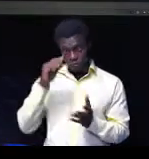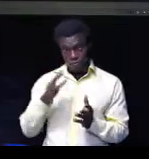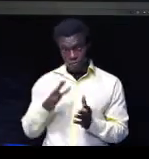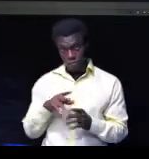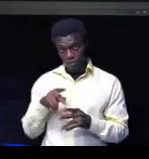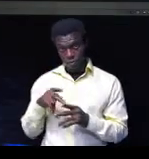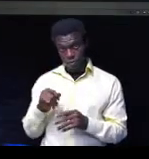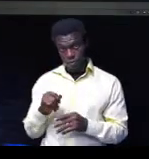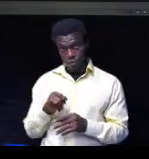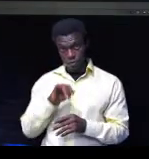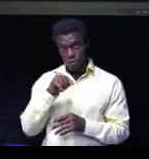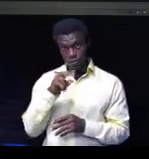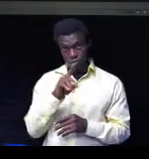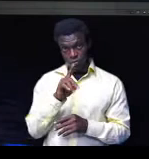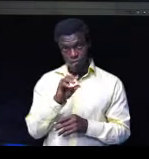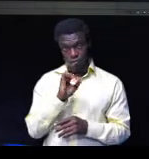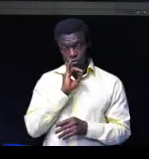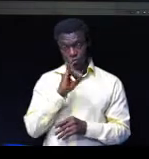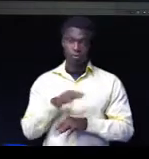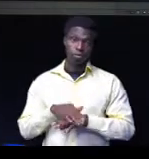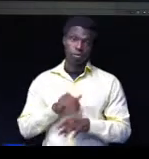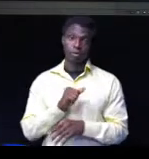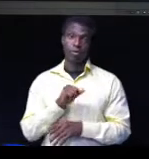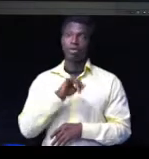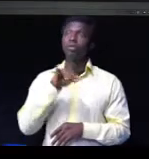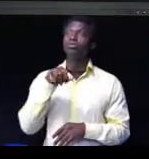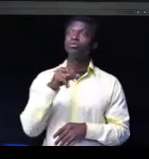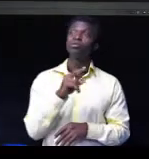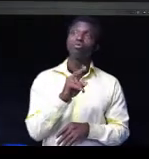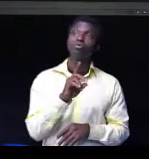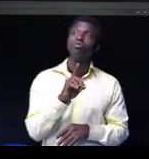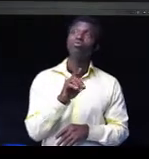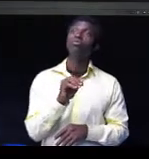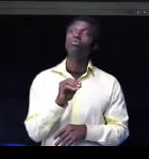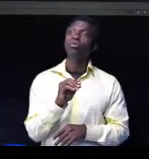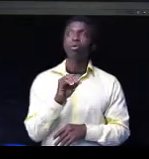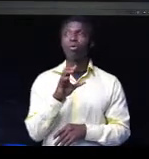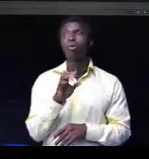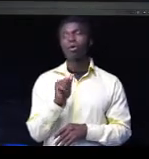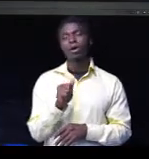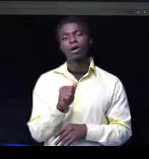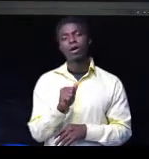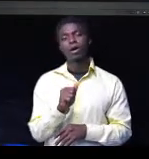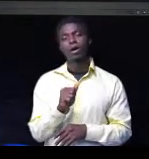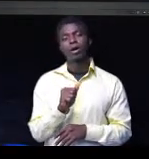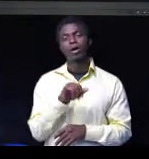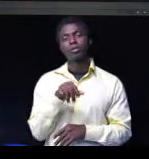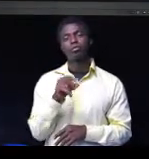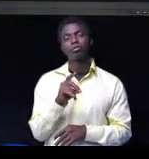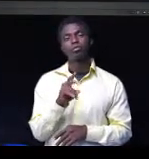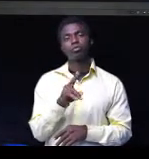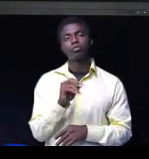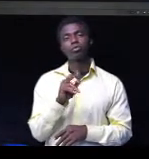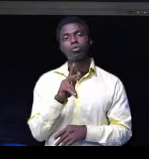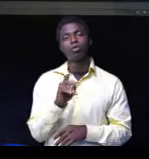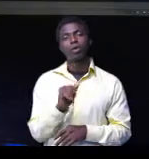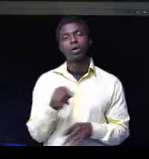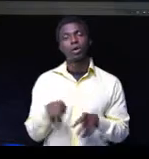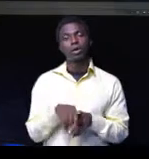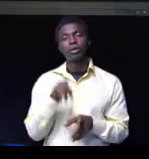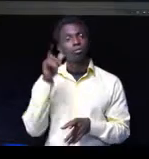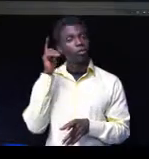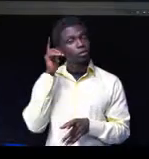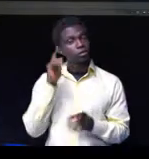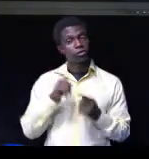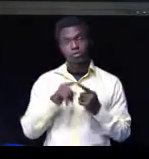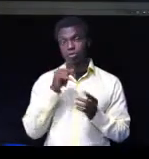student practicing judo is called a judoka. It's called who? A judoka. Like you